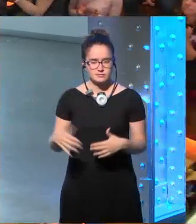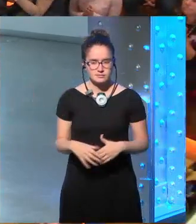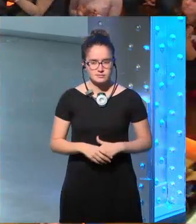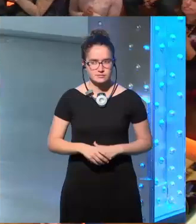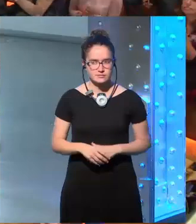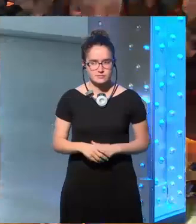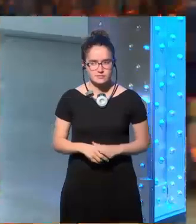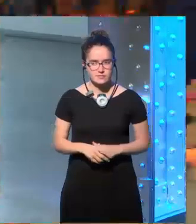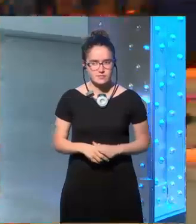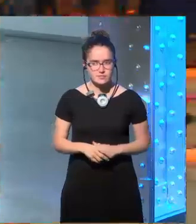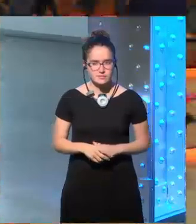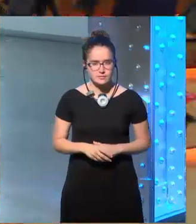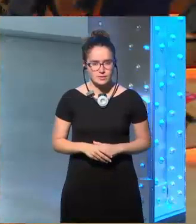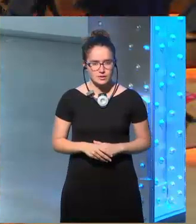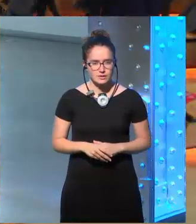everyone.